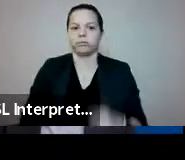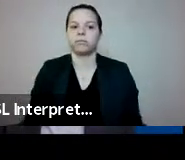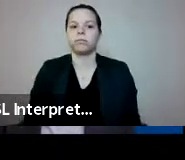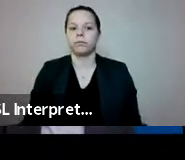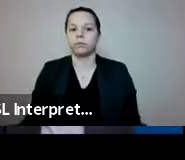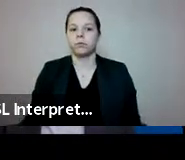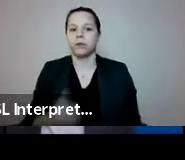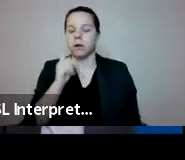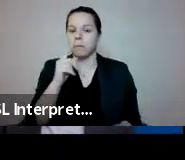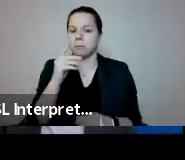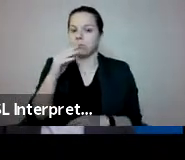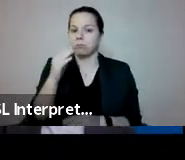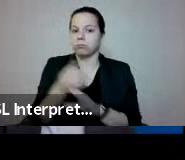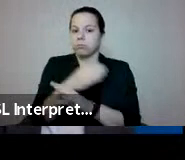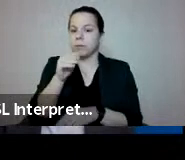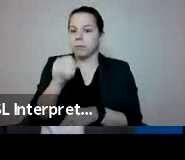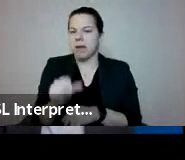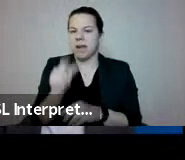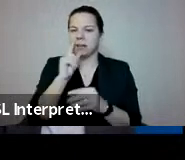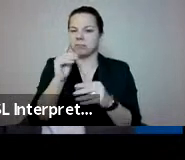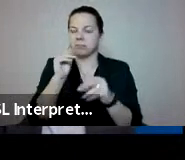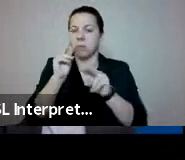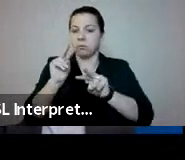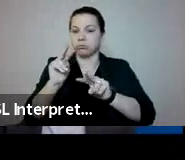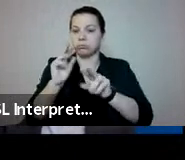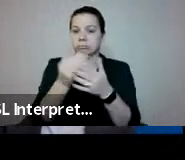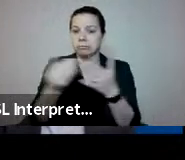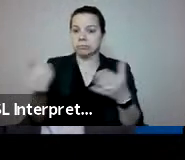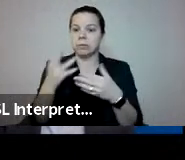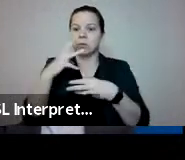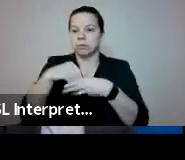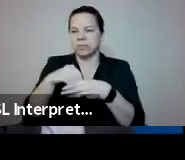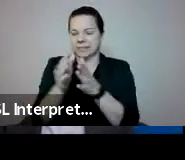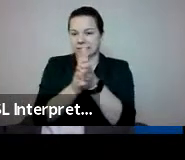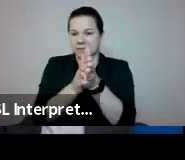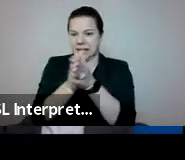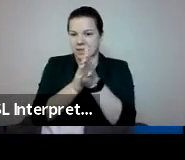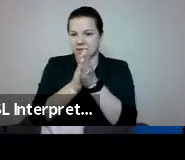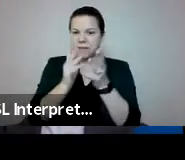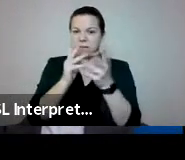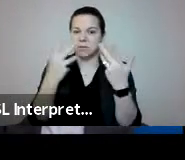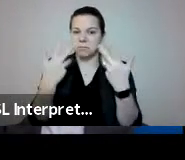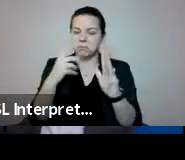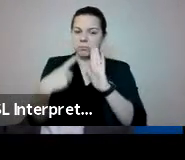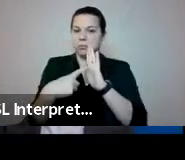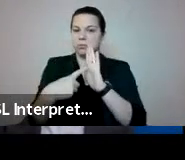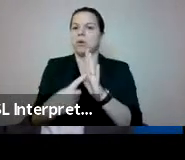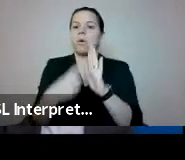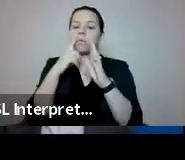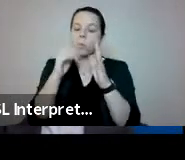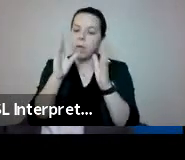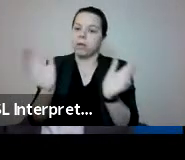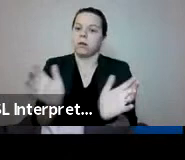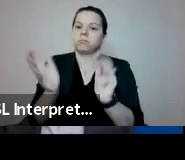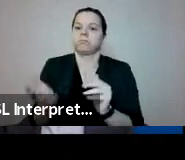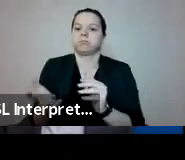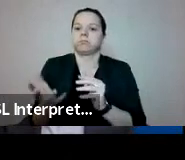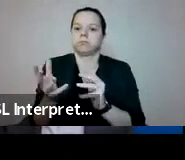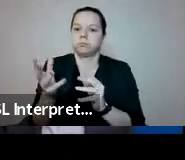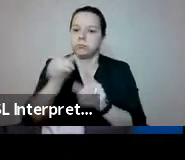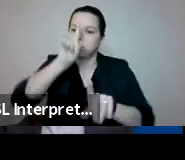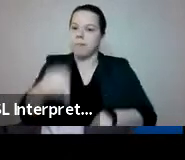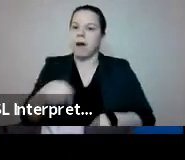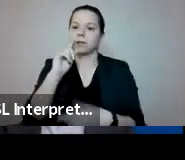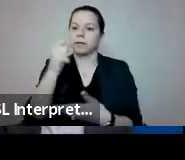monetary incentive was included with the initial mail package. Prepaid incentives of this size have been shown to significantly increase response to mail